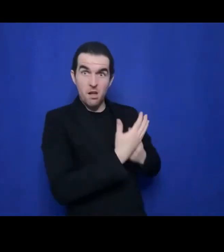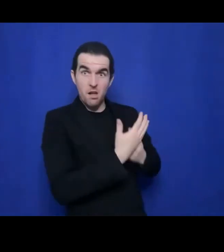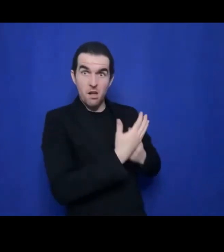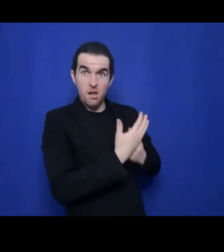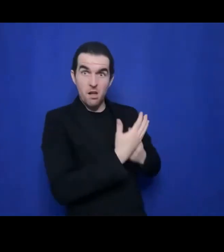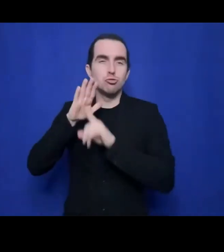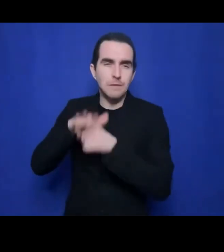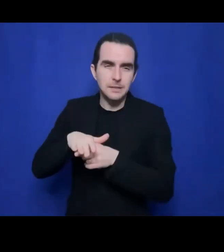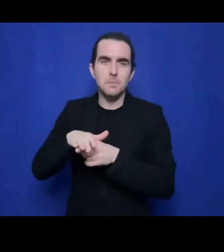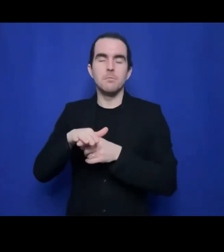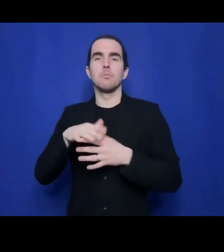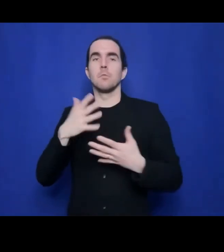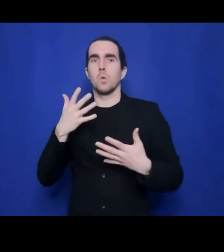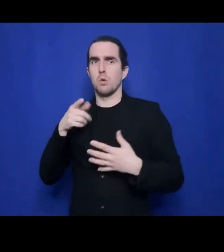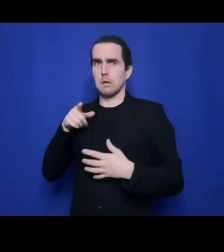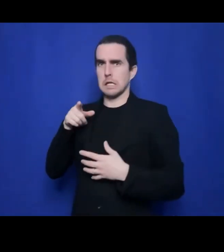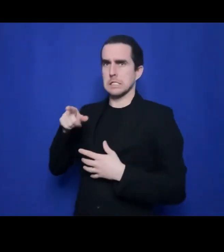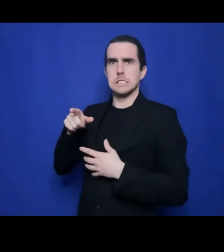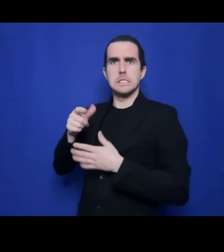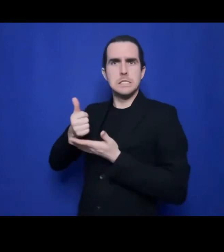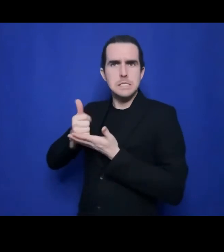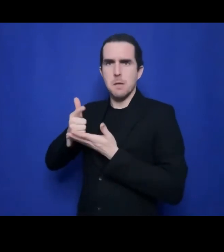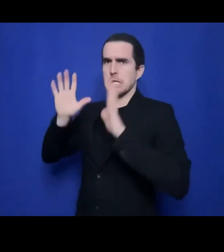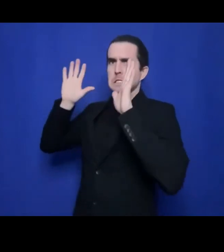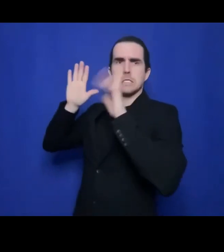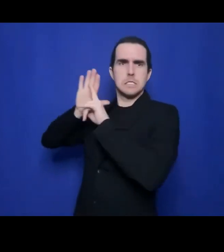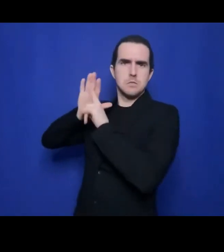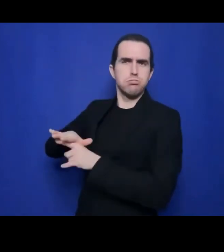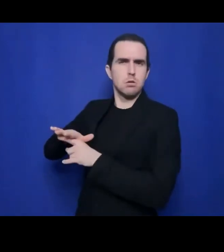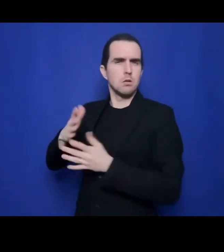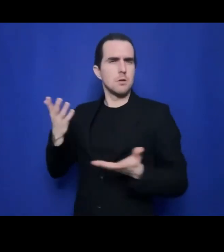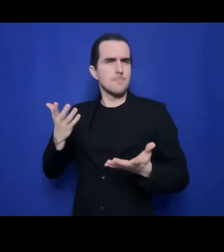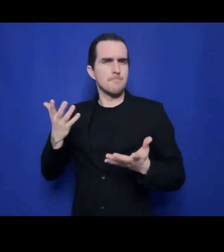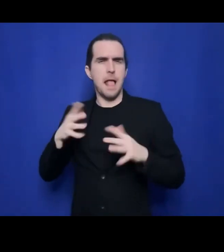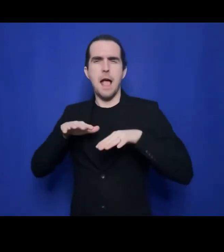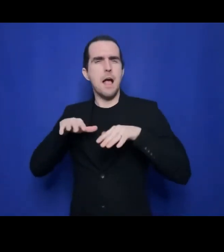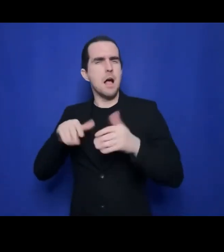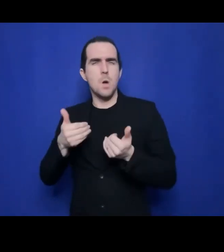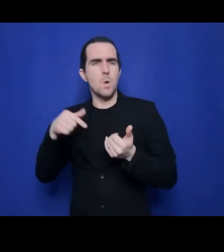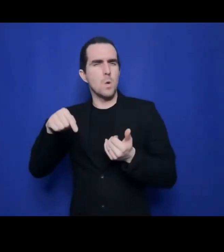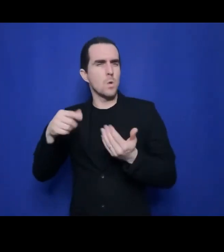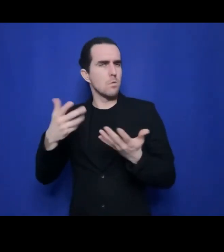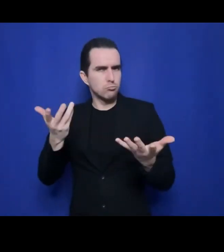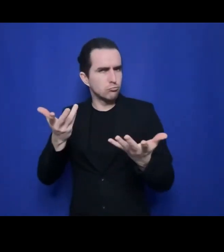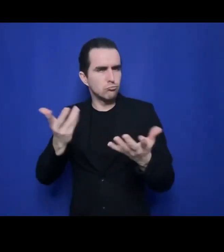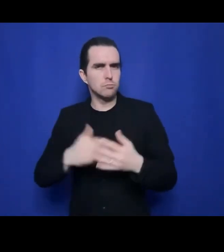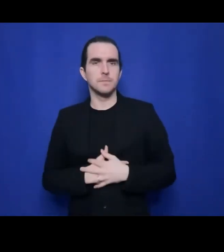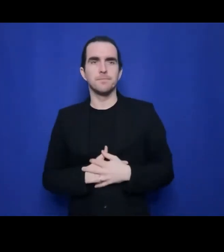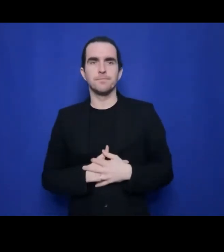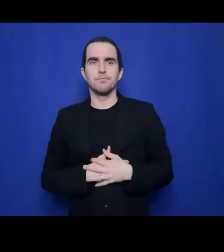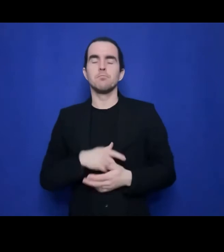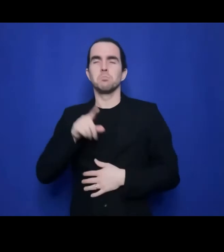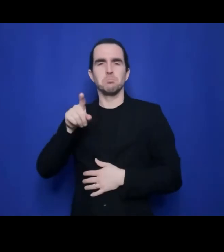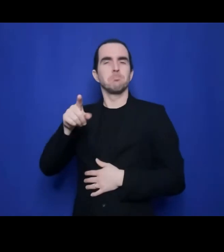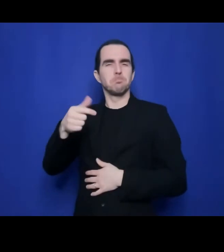I can answer some of that question. I think you bring up a really important point, and I am actually currently